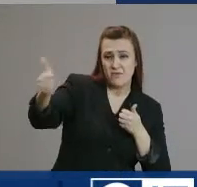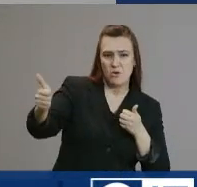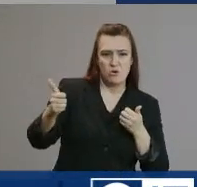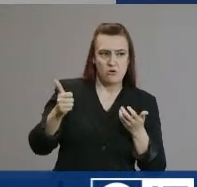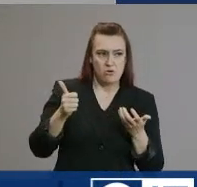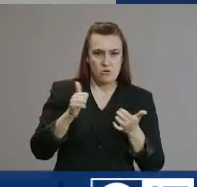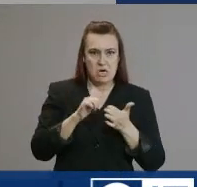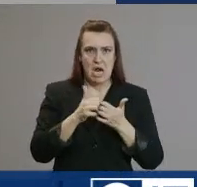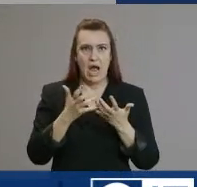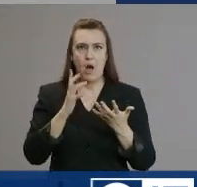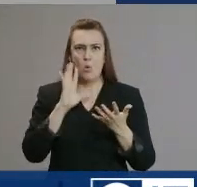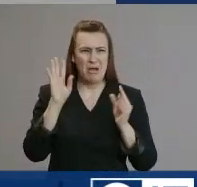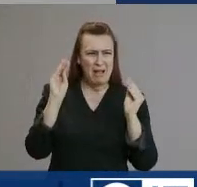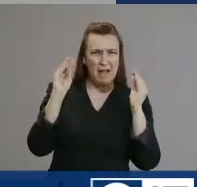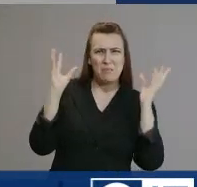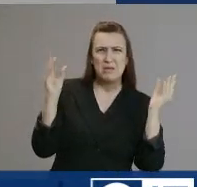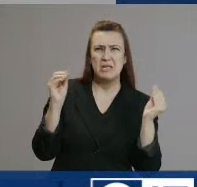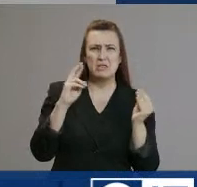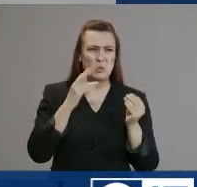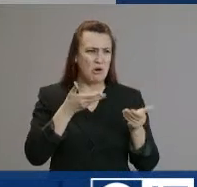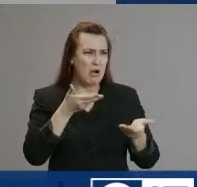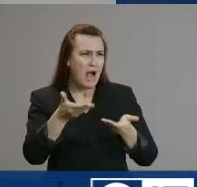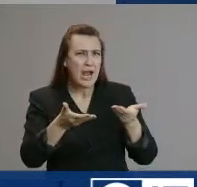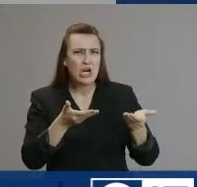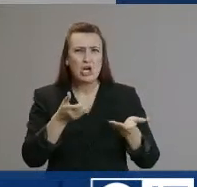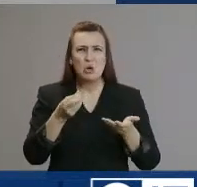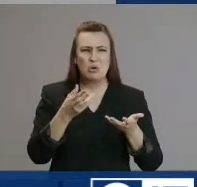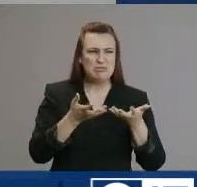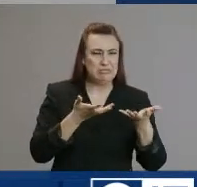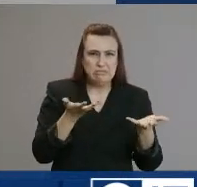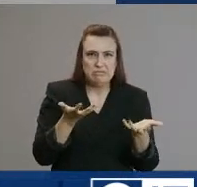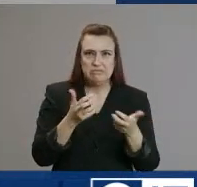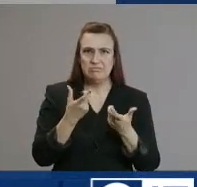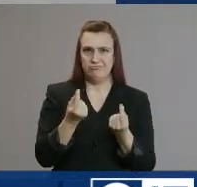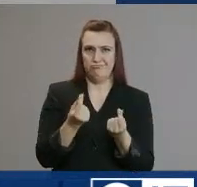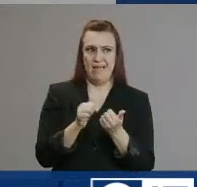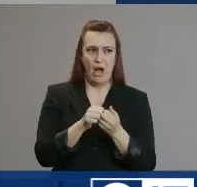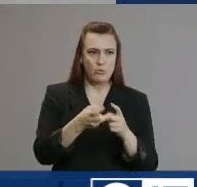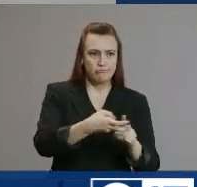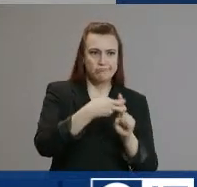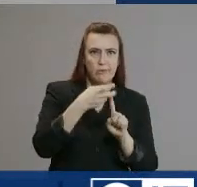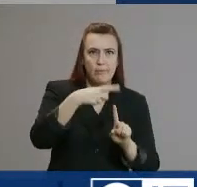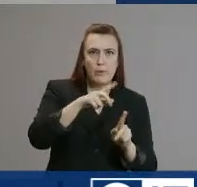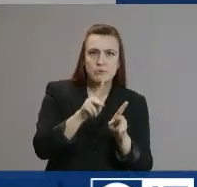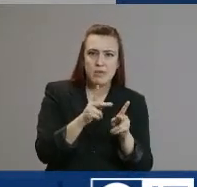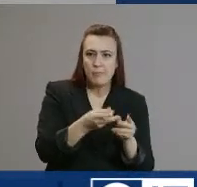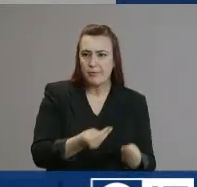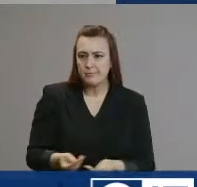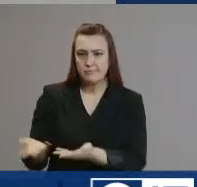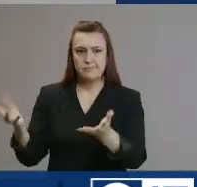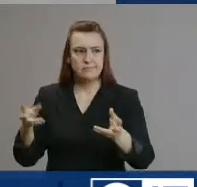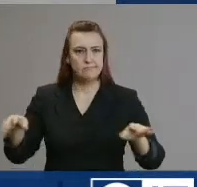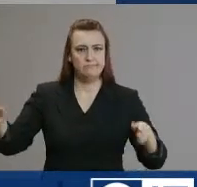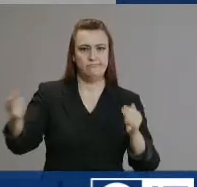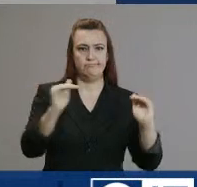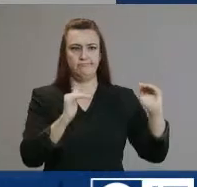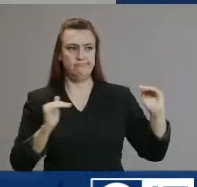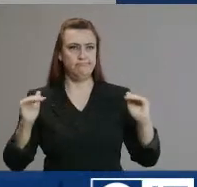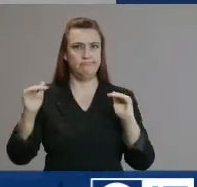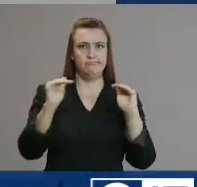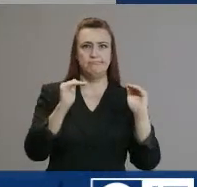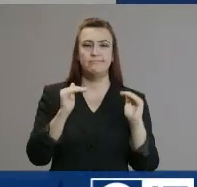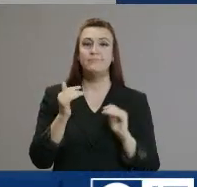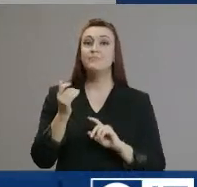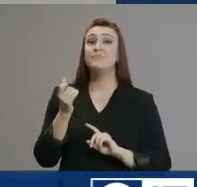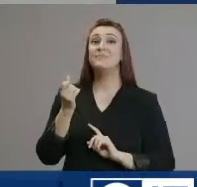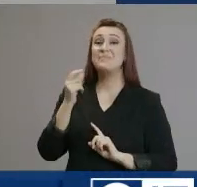can't get into their backyards? This situation of a global pandemic inside our state is all hands on deck